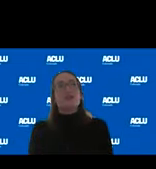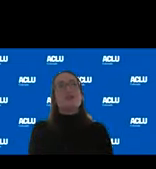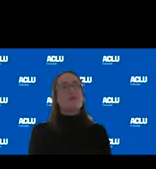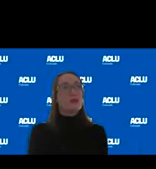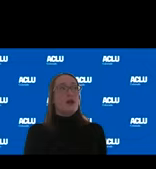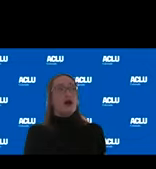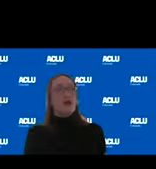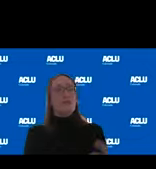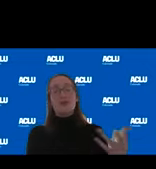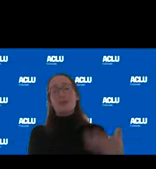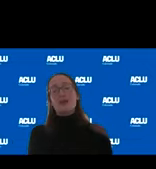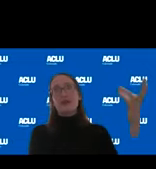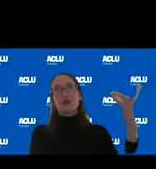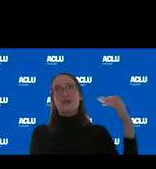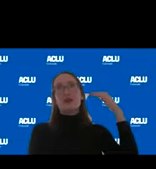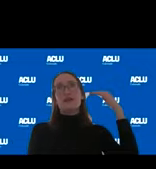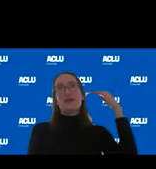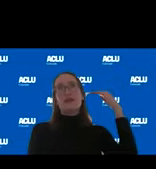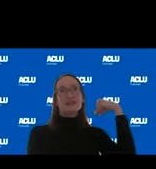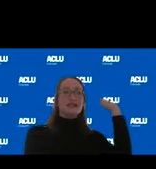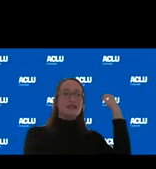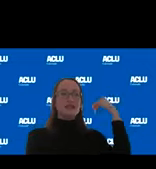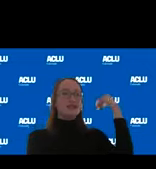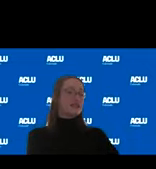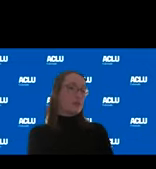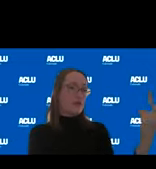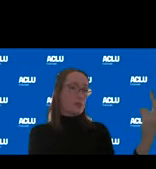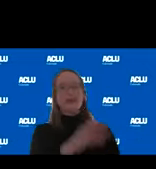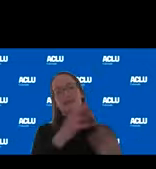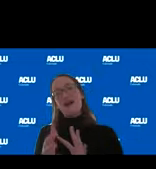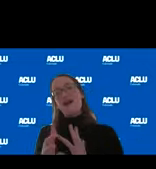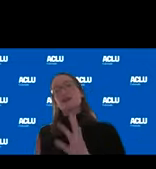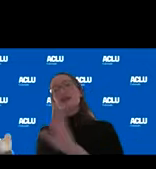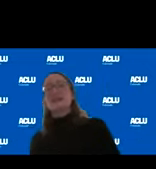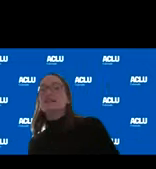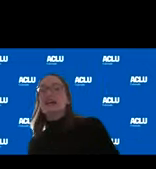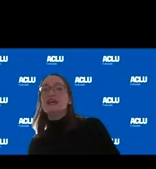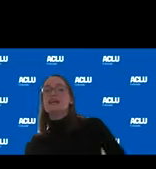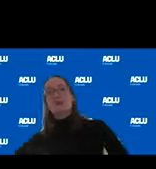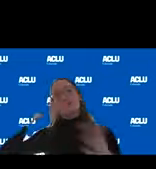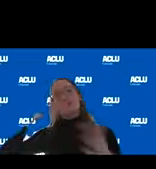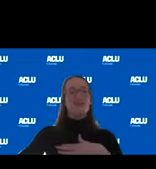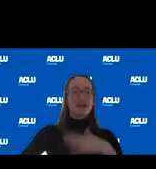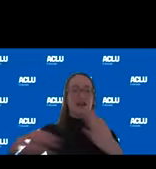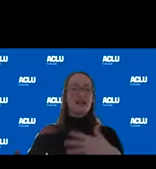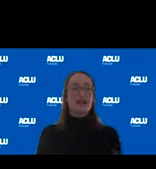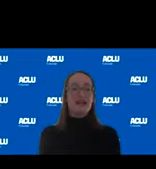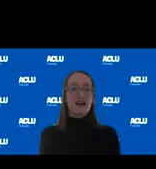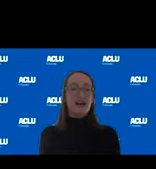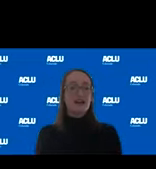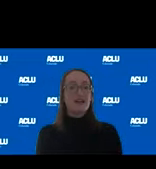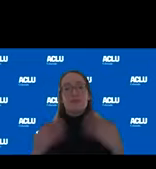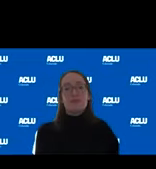confusion of folks might hear of what the state is considering, but it's not actually enacted yet, and people acting on that, yada, yada,